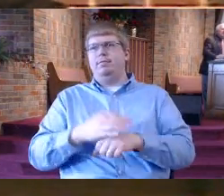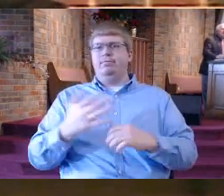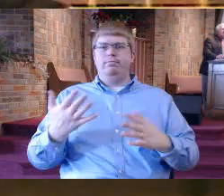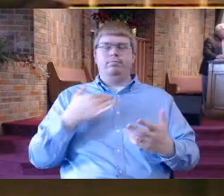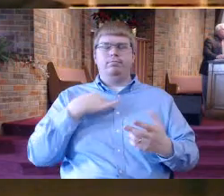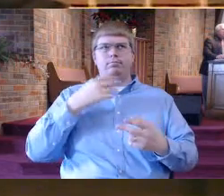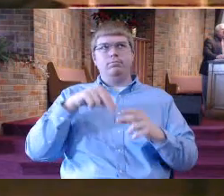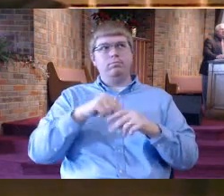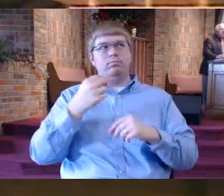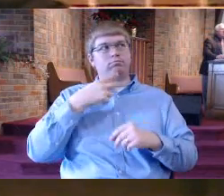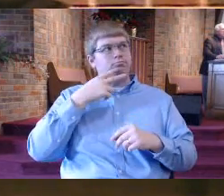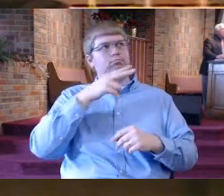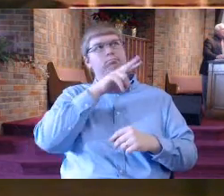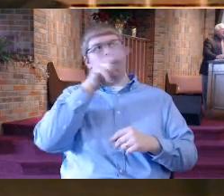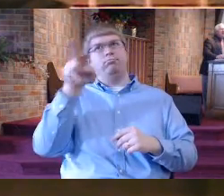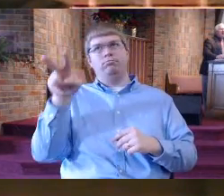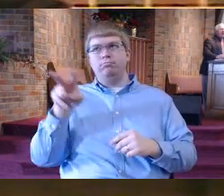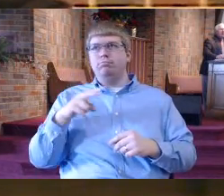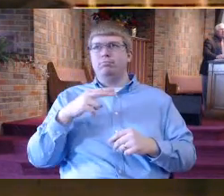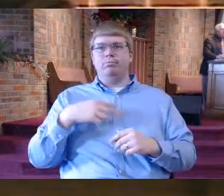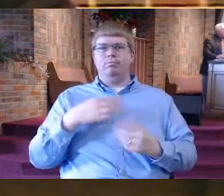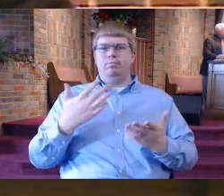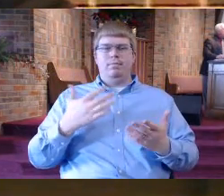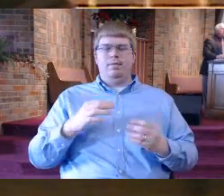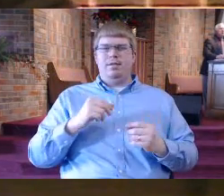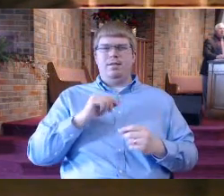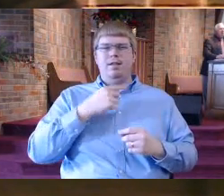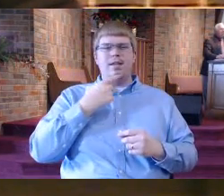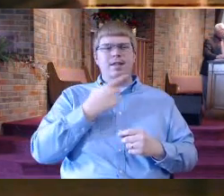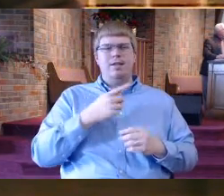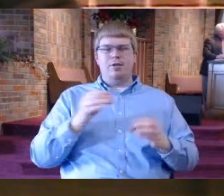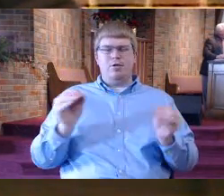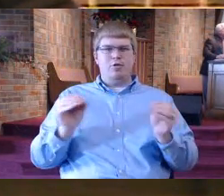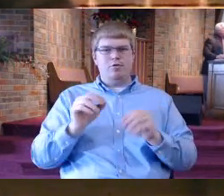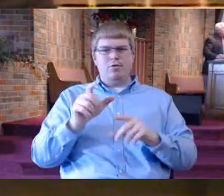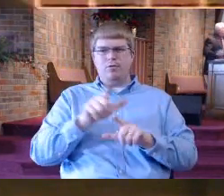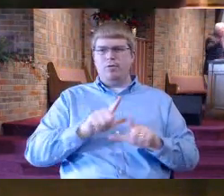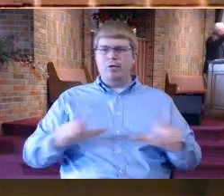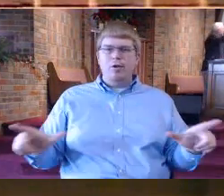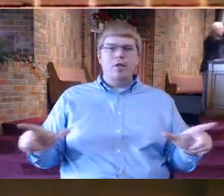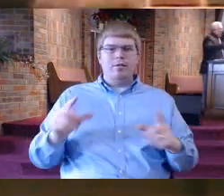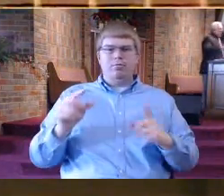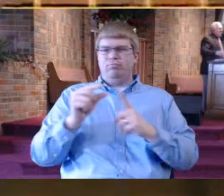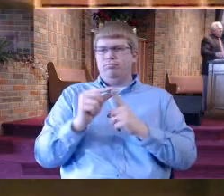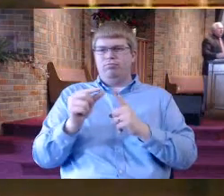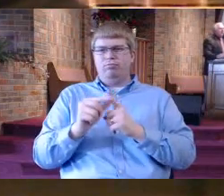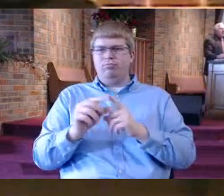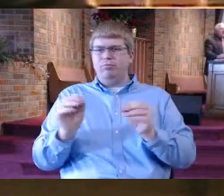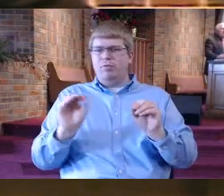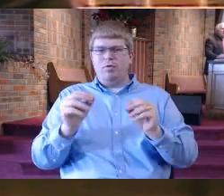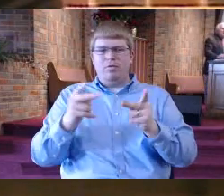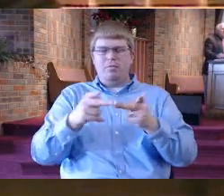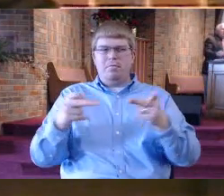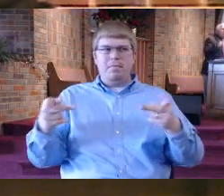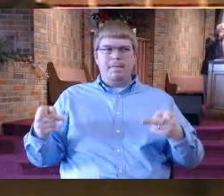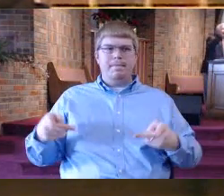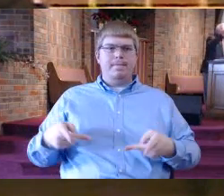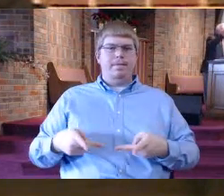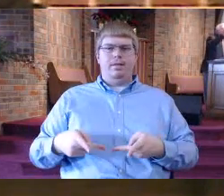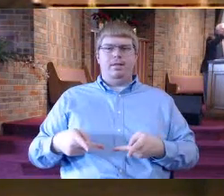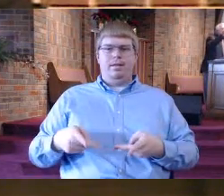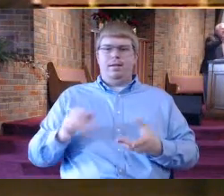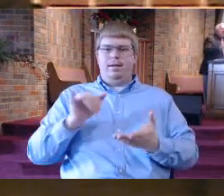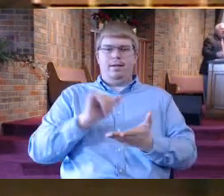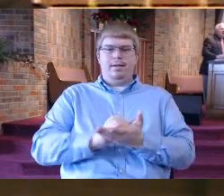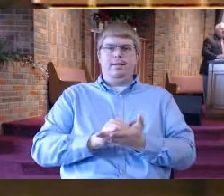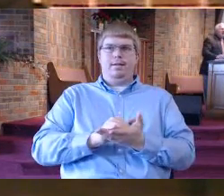these things. And he says, there's not any language, there's no tongue, there's no place where that